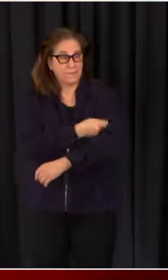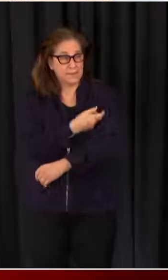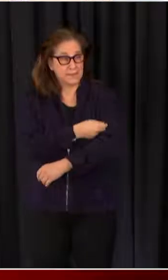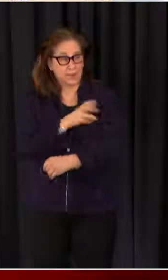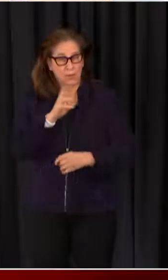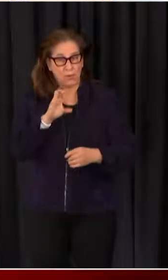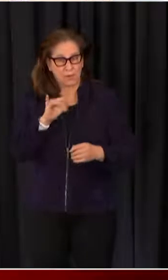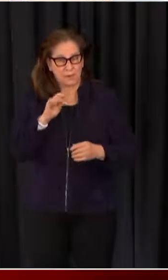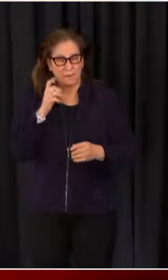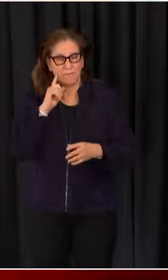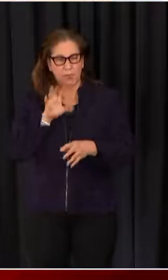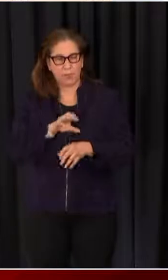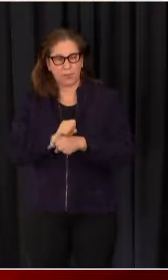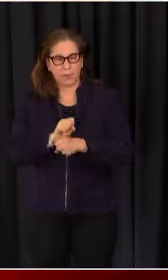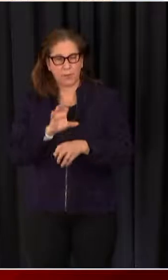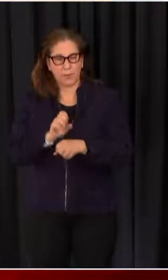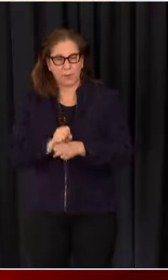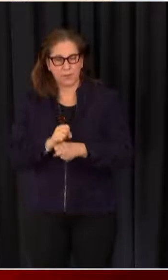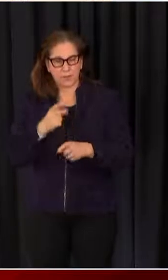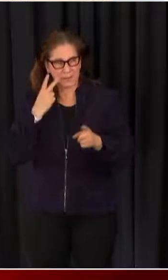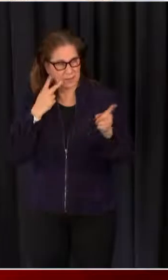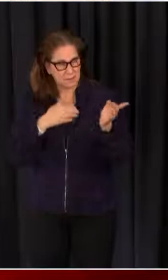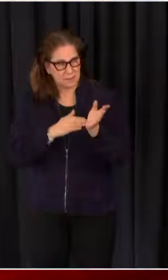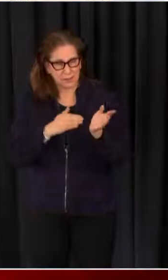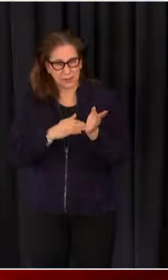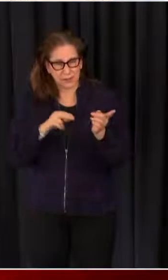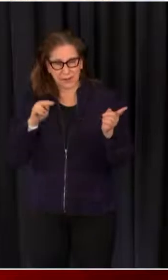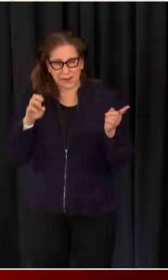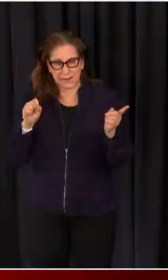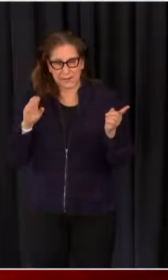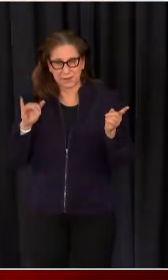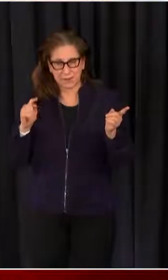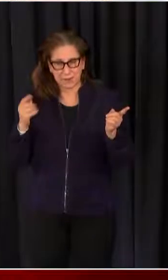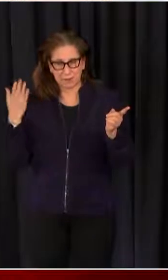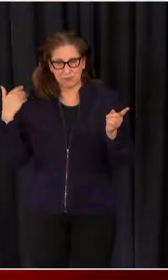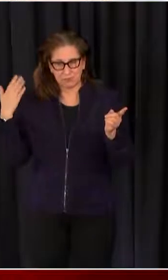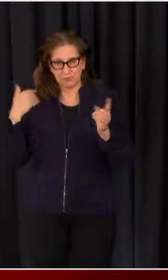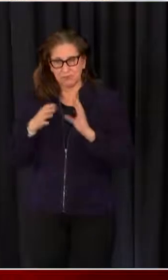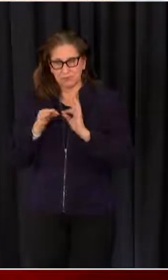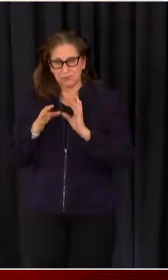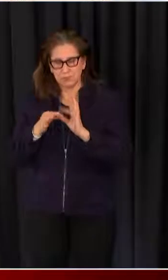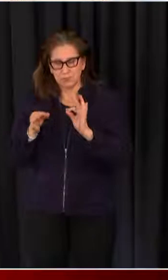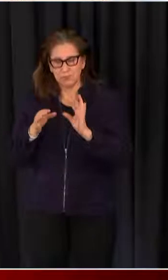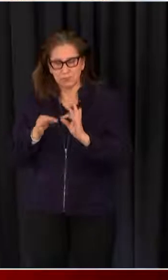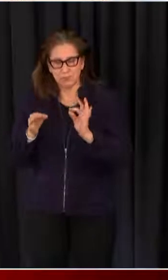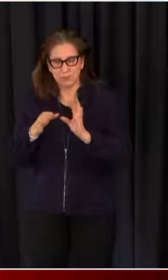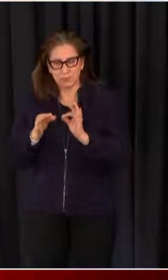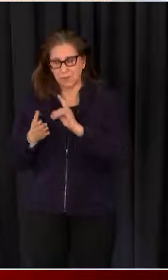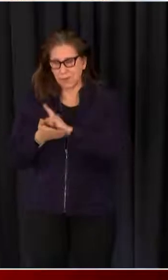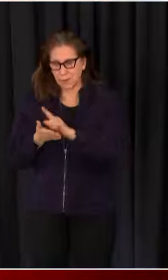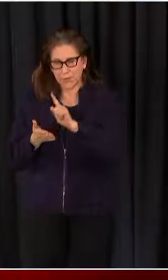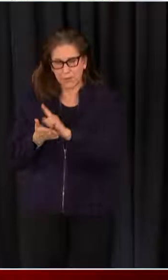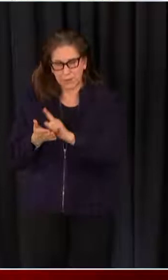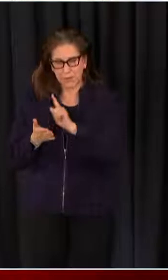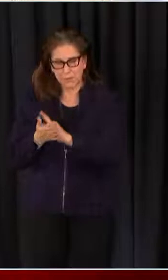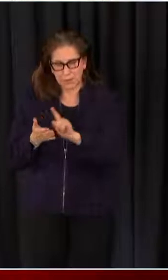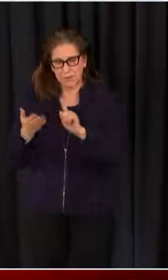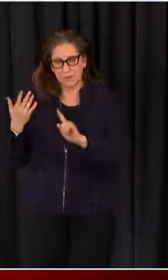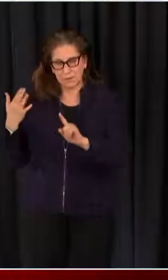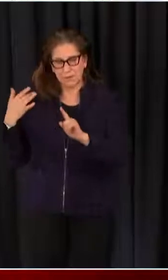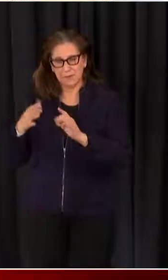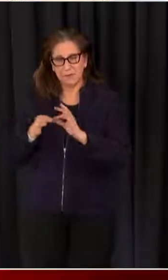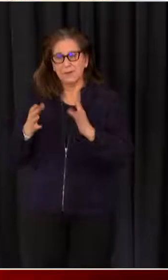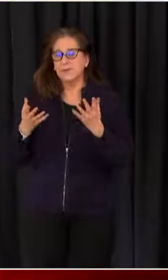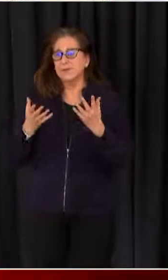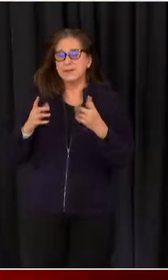about that. You've heard Dr. Nesbitt in previous weeks talk about what a